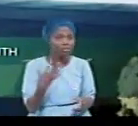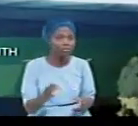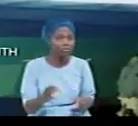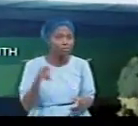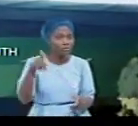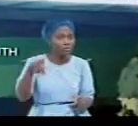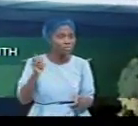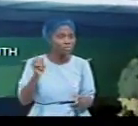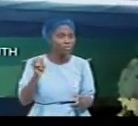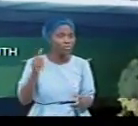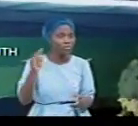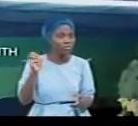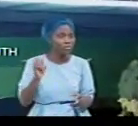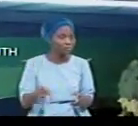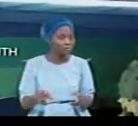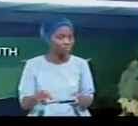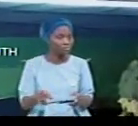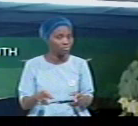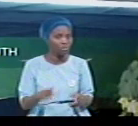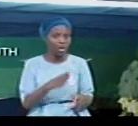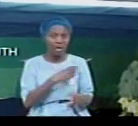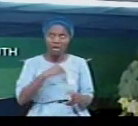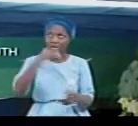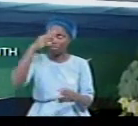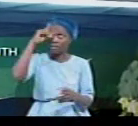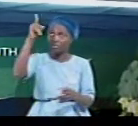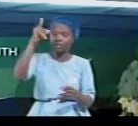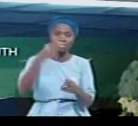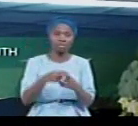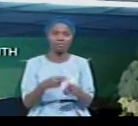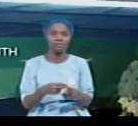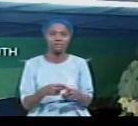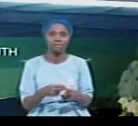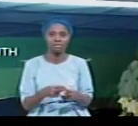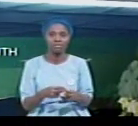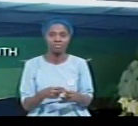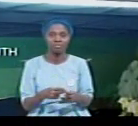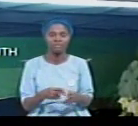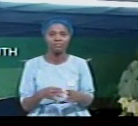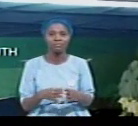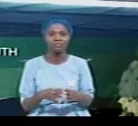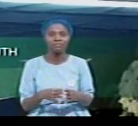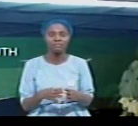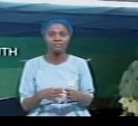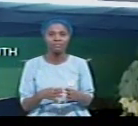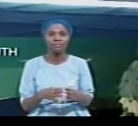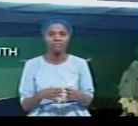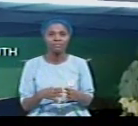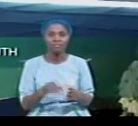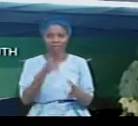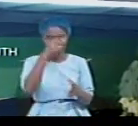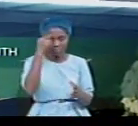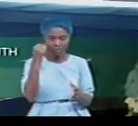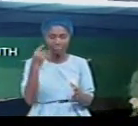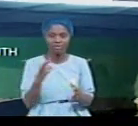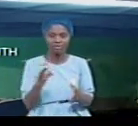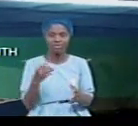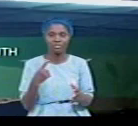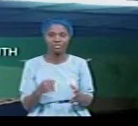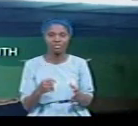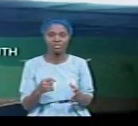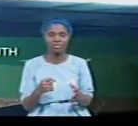the constitution of people. You know, he is different from who I am because of his